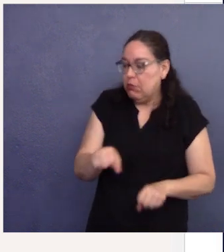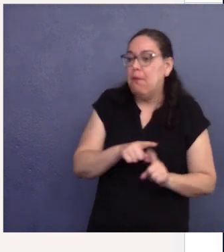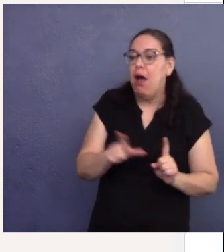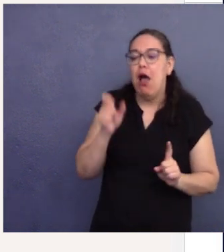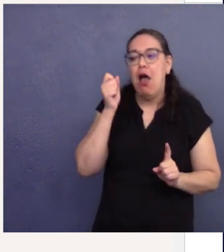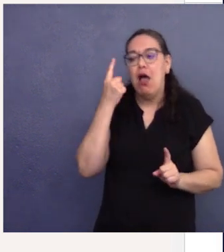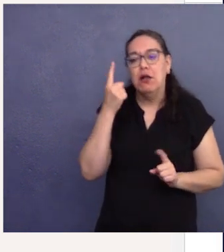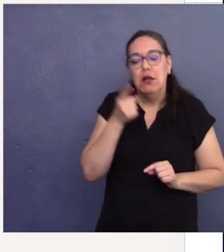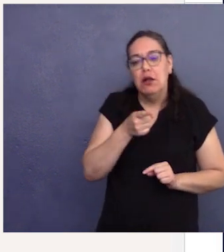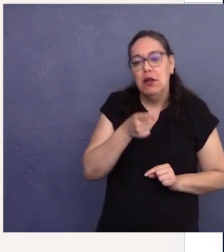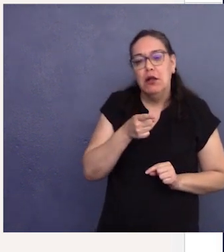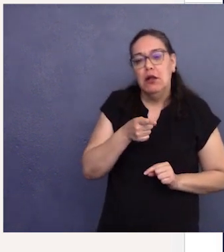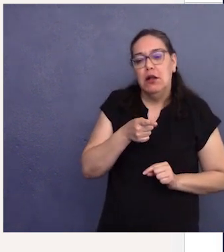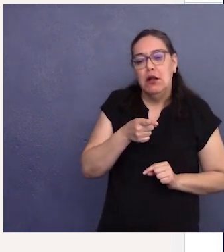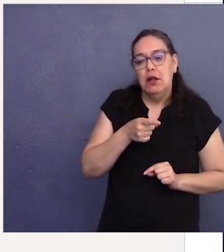on